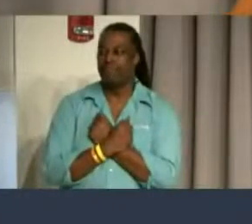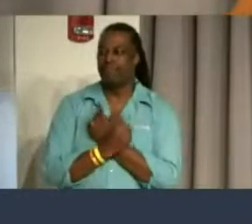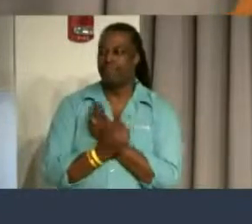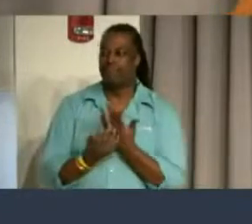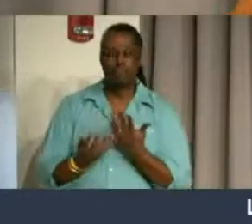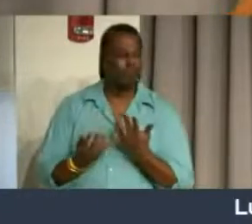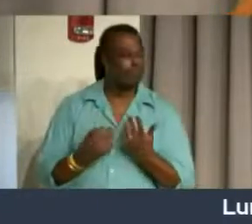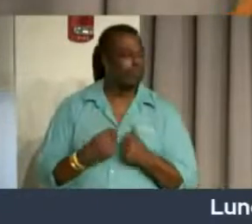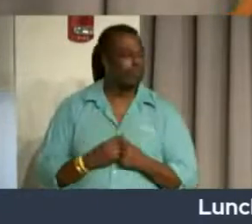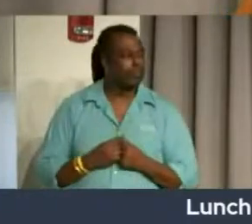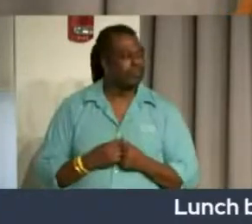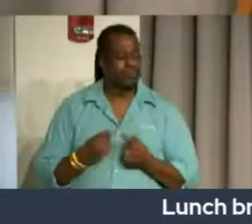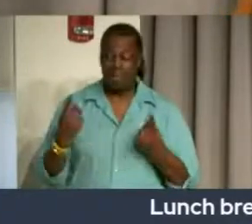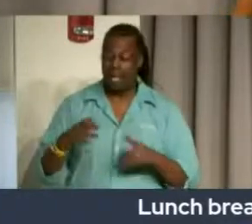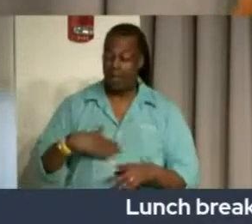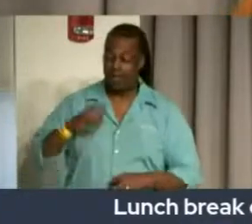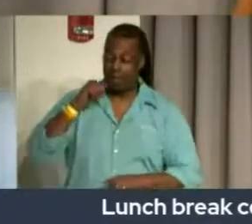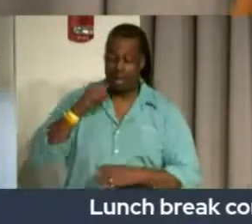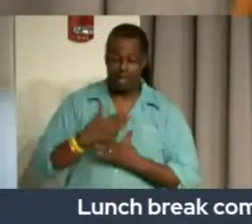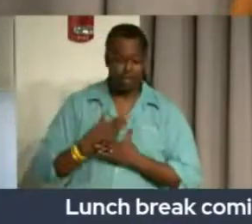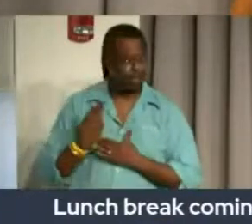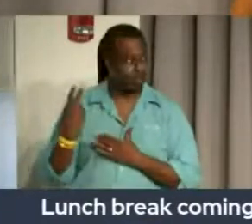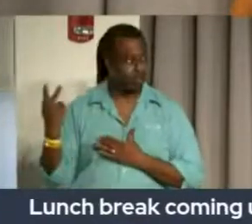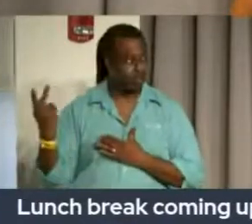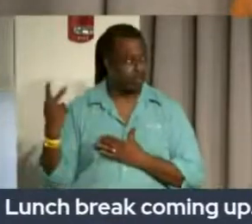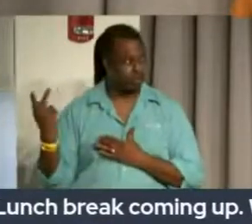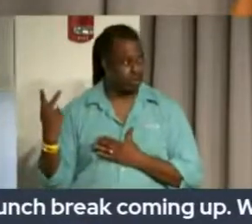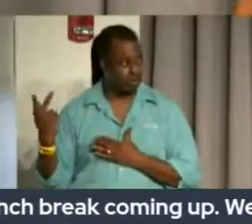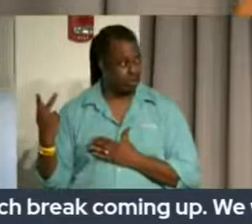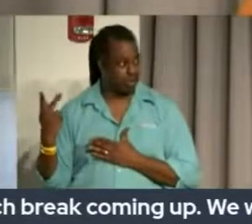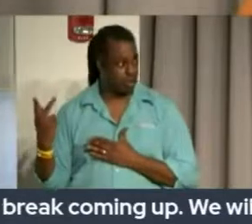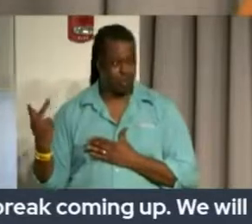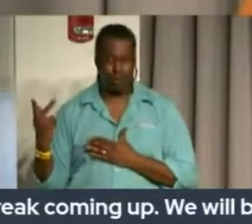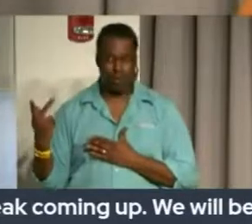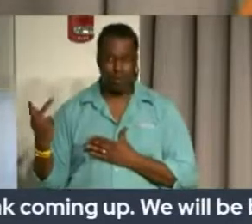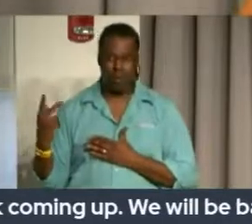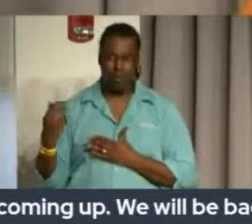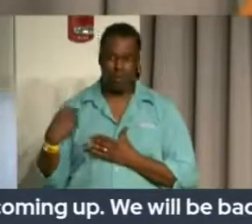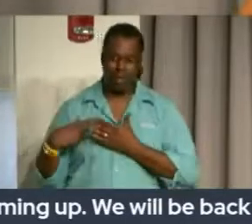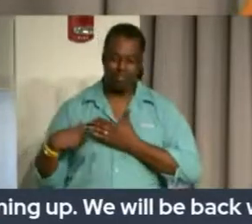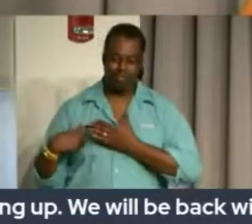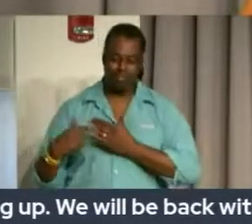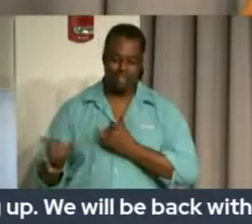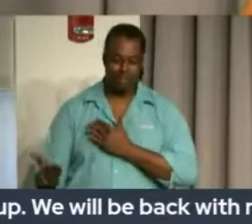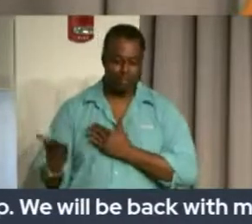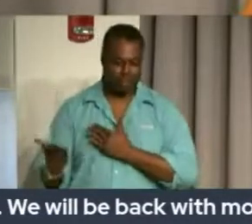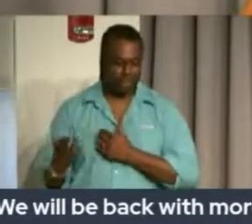My daughter and I, we had a difficult morning this morning.